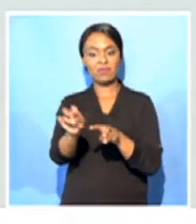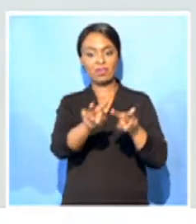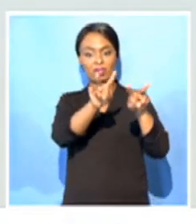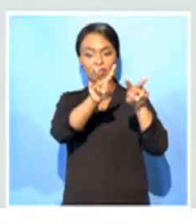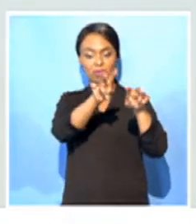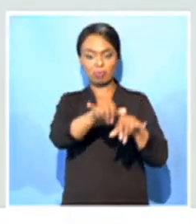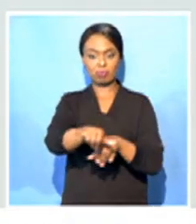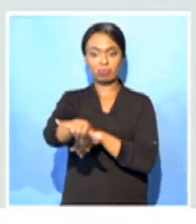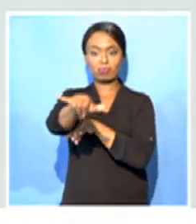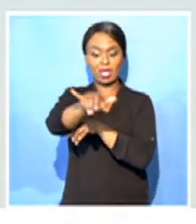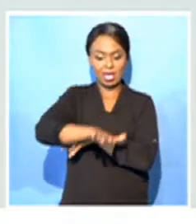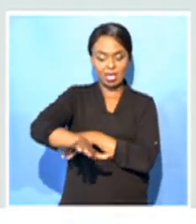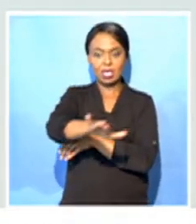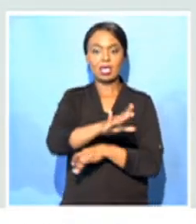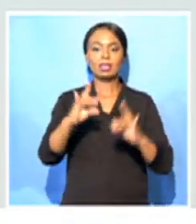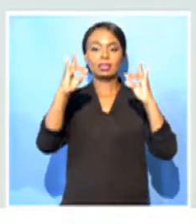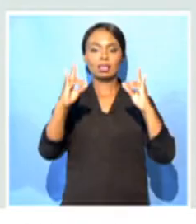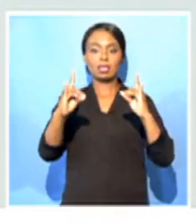over the stadium today.